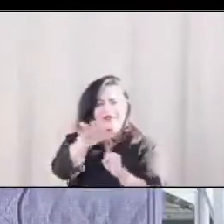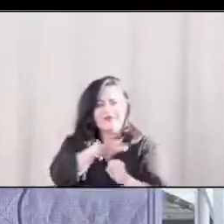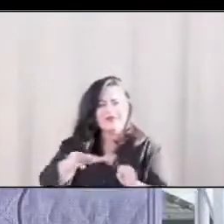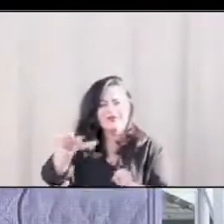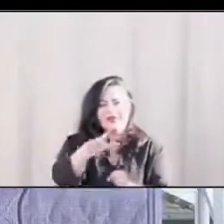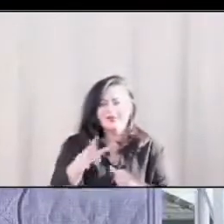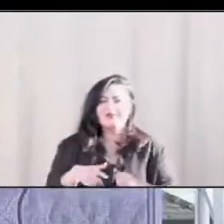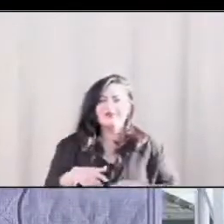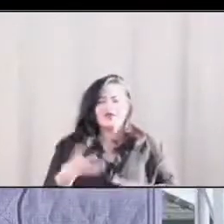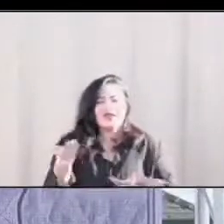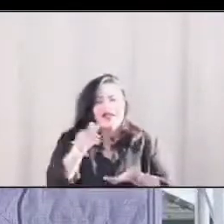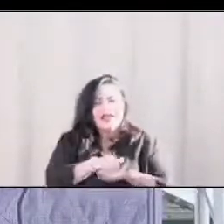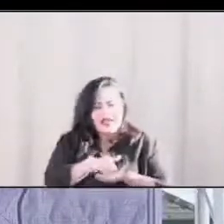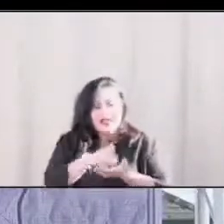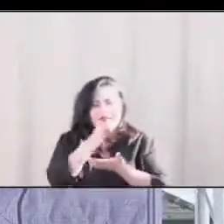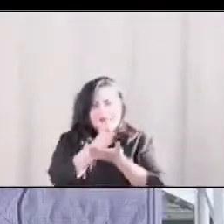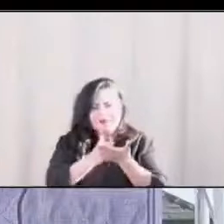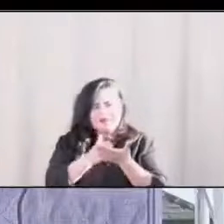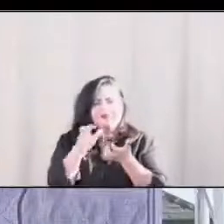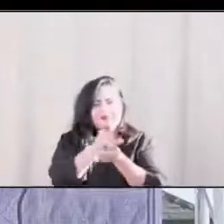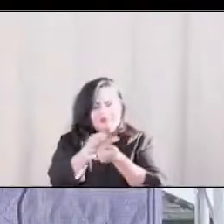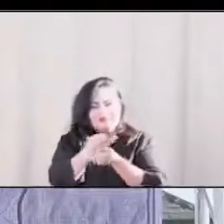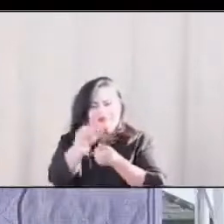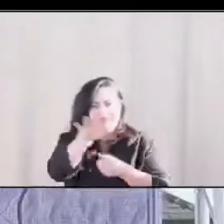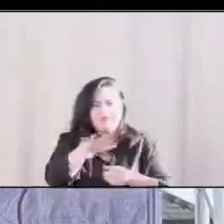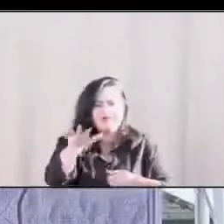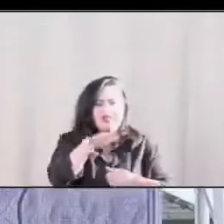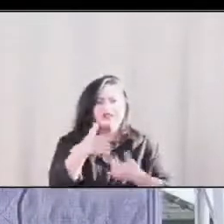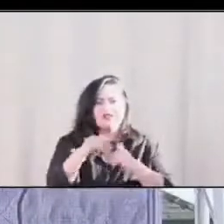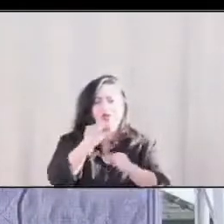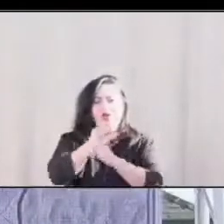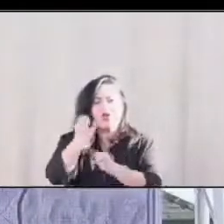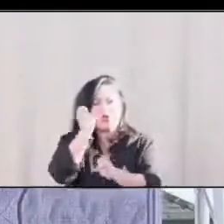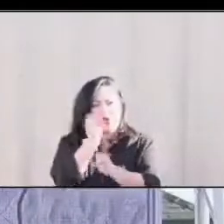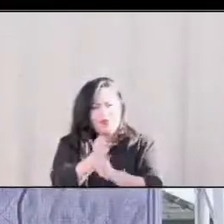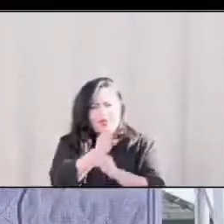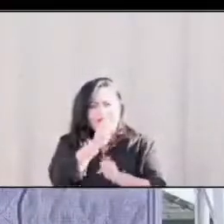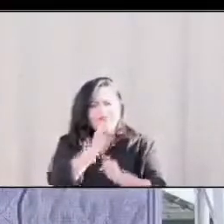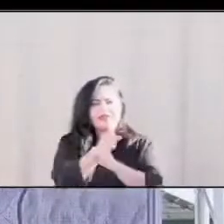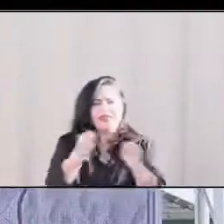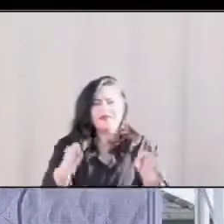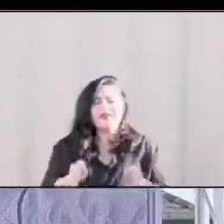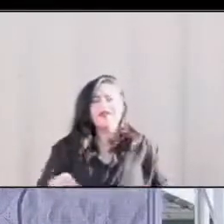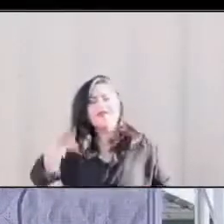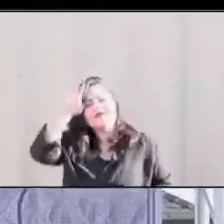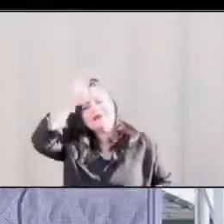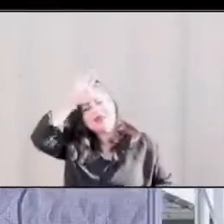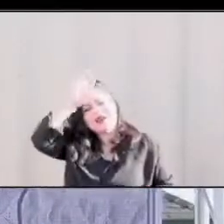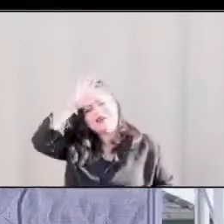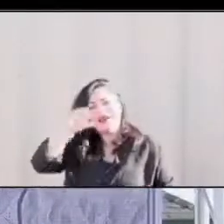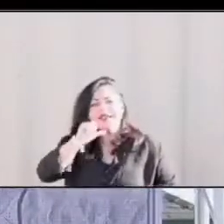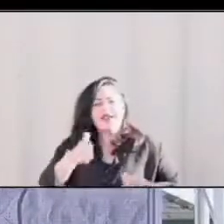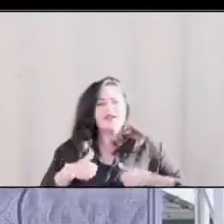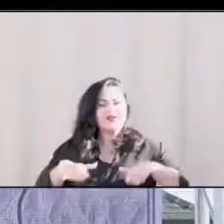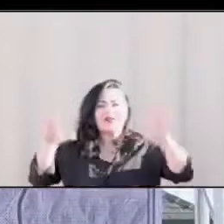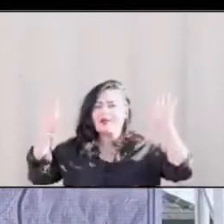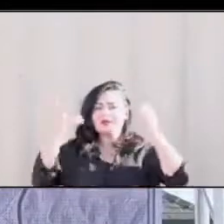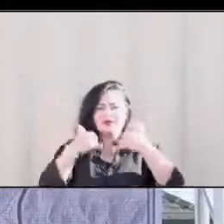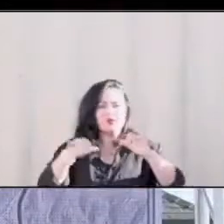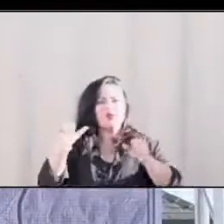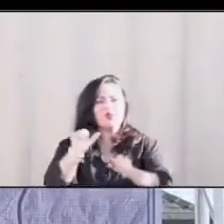again, there's structures inside, still have that presence. Everybody's still working really hard out there. Proud of our firefighters. They're not giving up. They're still working, not